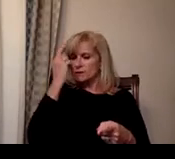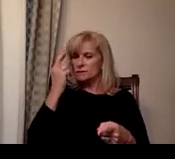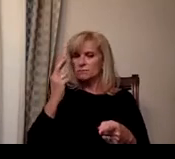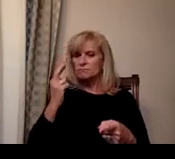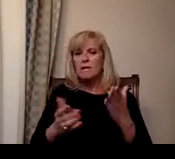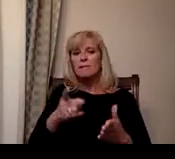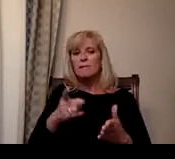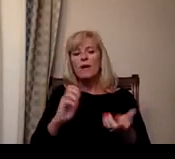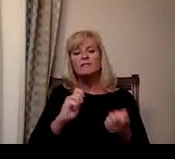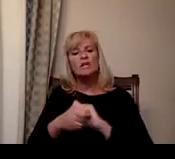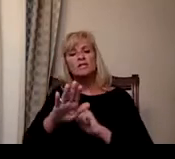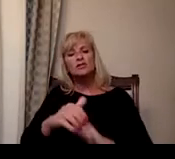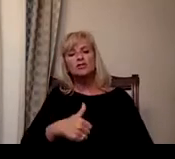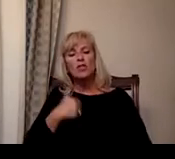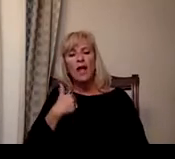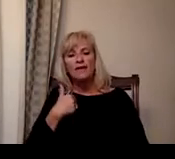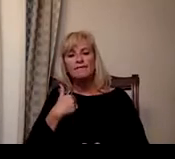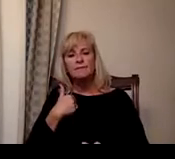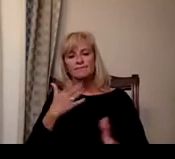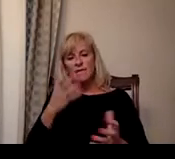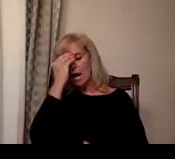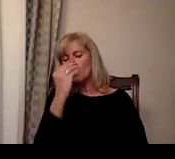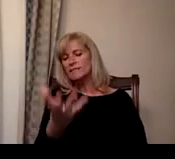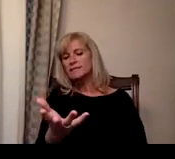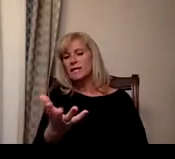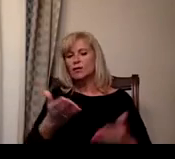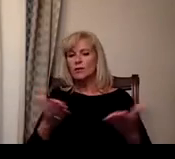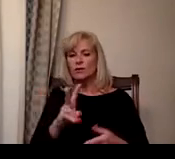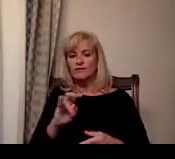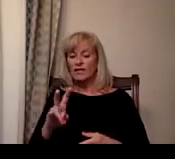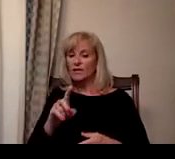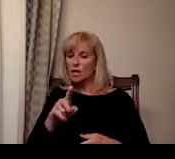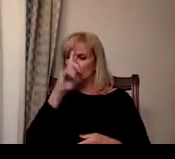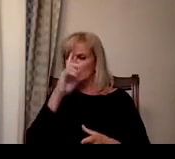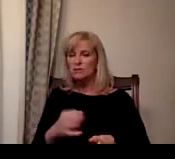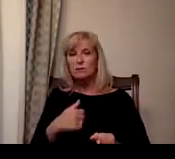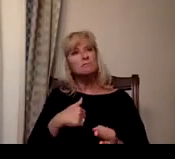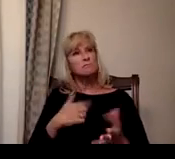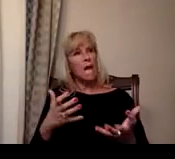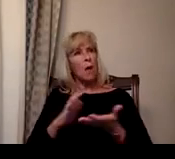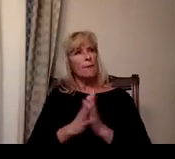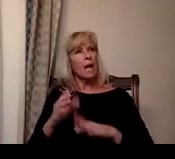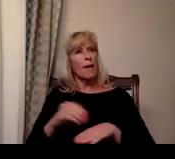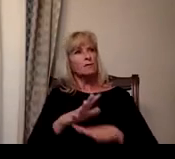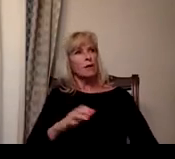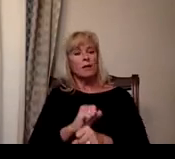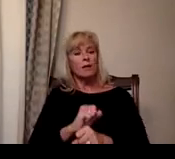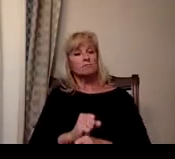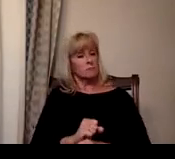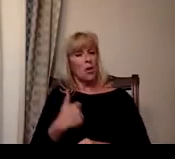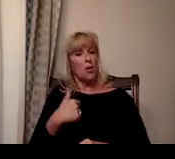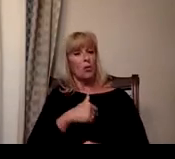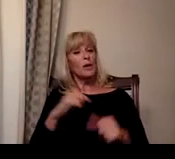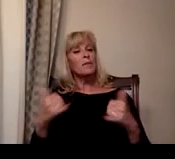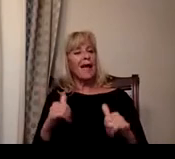for a change in your own life. And I just want to tell you that here at Vive, if you do decide to join us as a consultant, we are going to play. I mean,